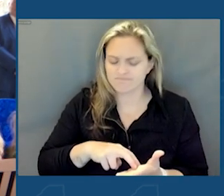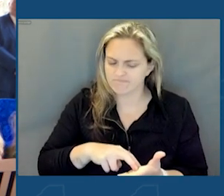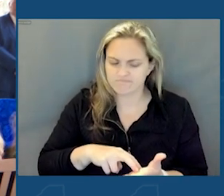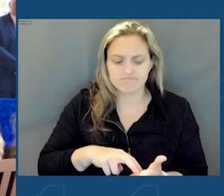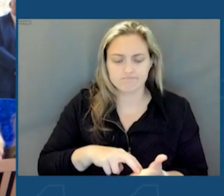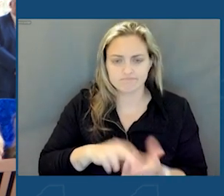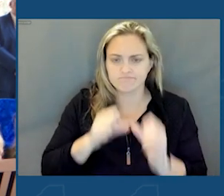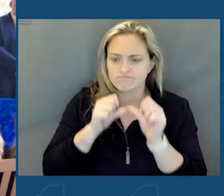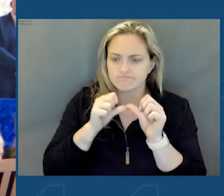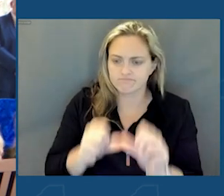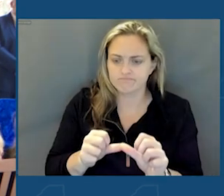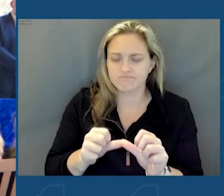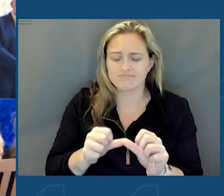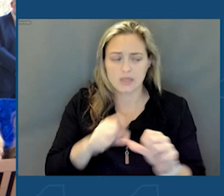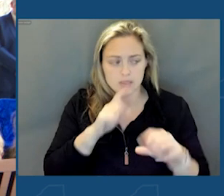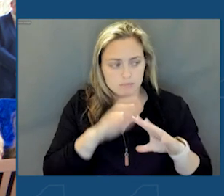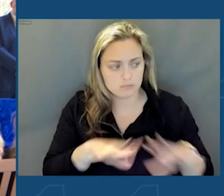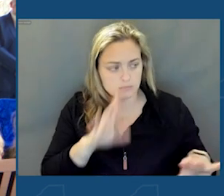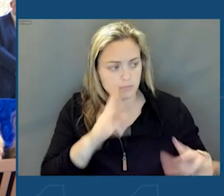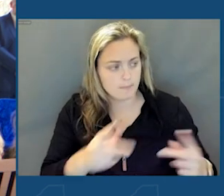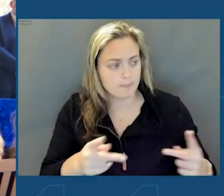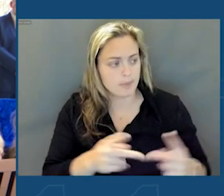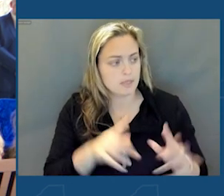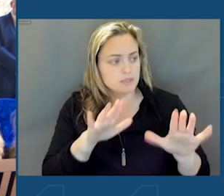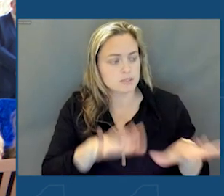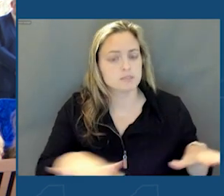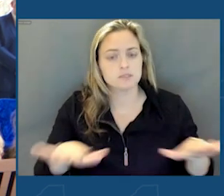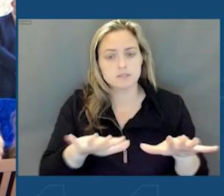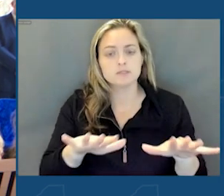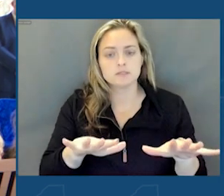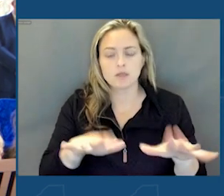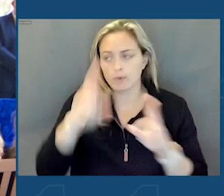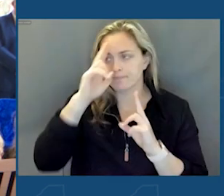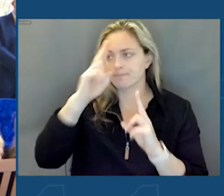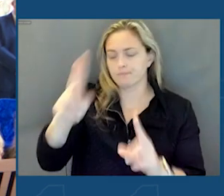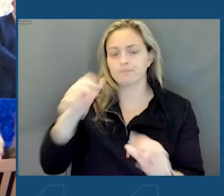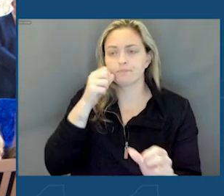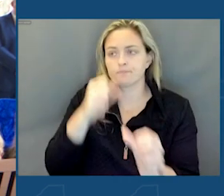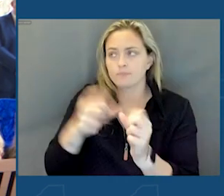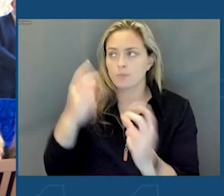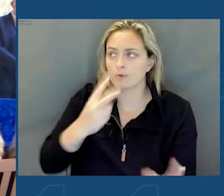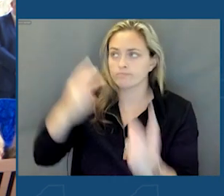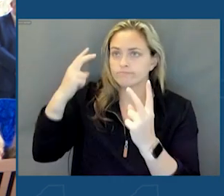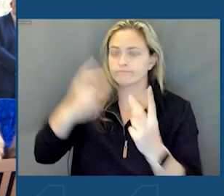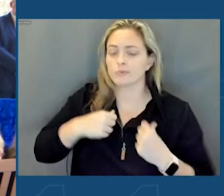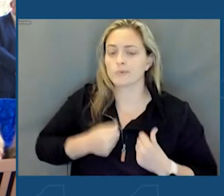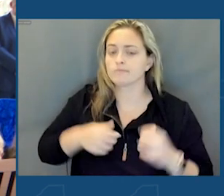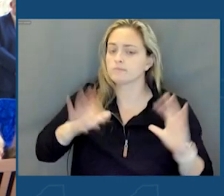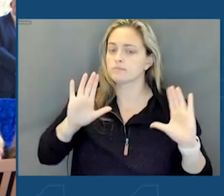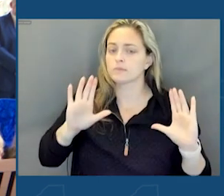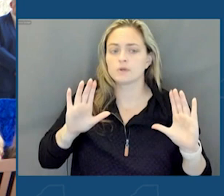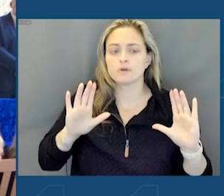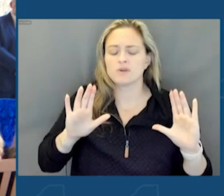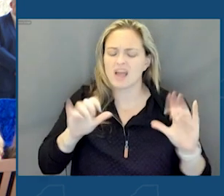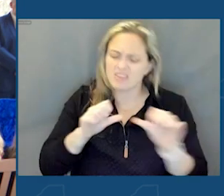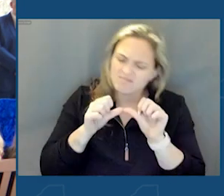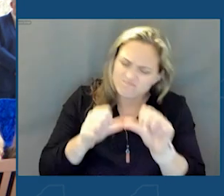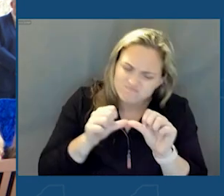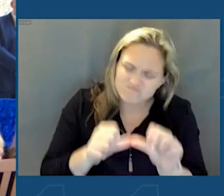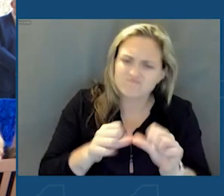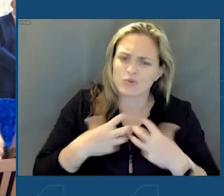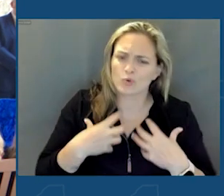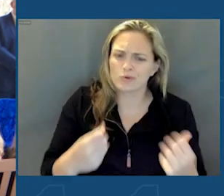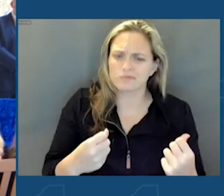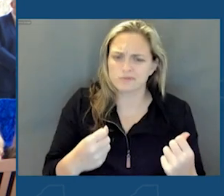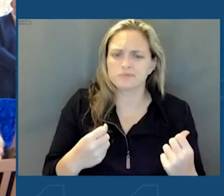this solemn place, this space that we pay tribute to the selflessness and the unwavering courage to